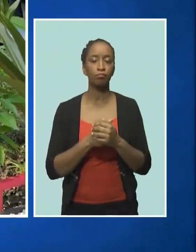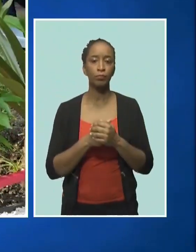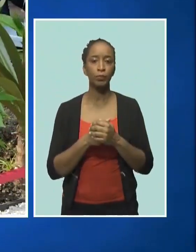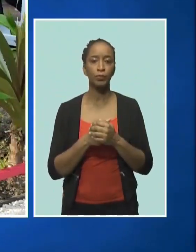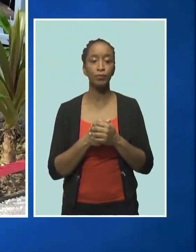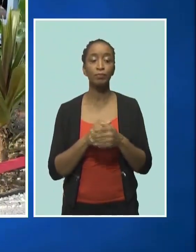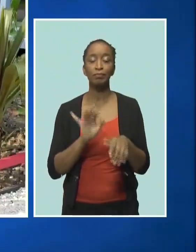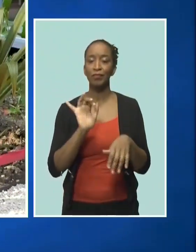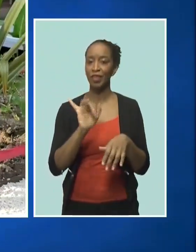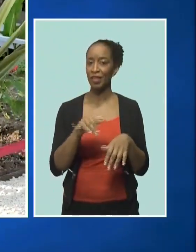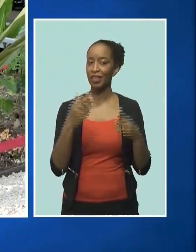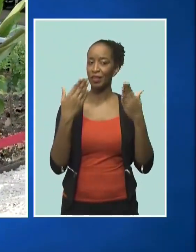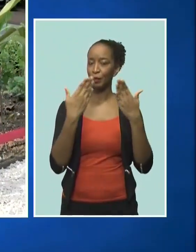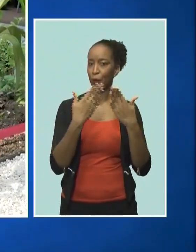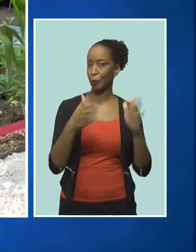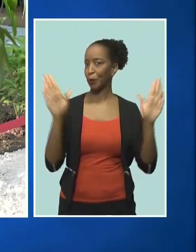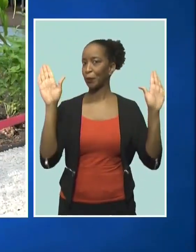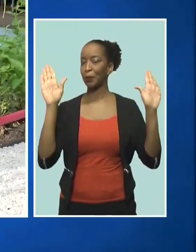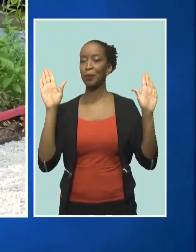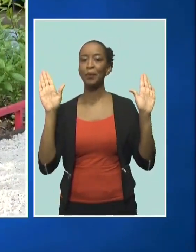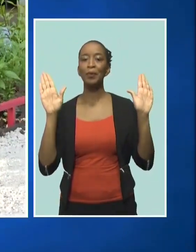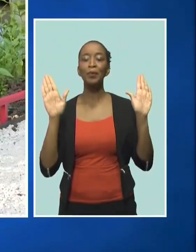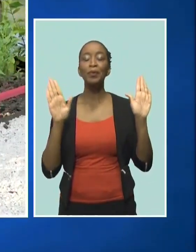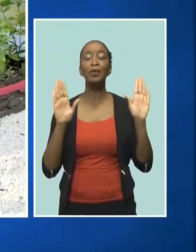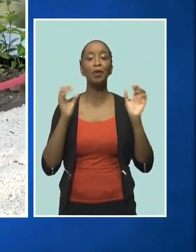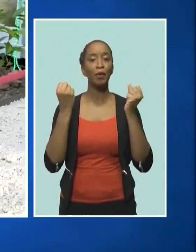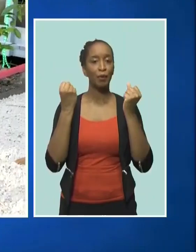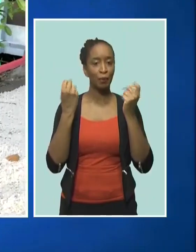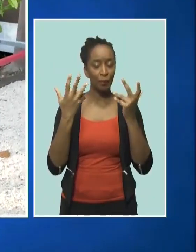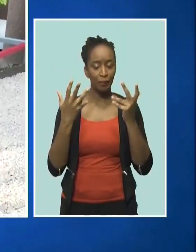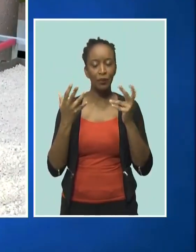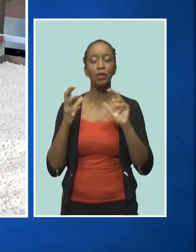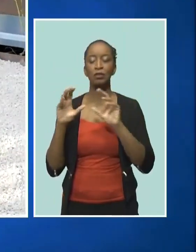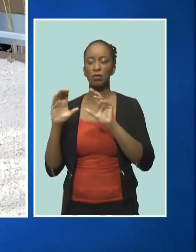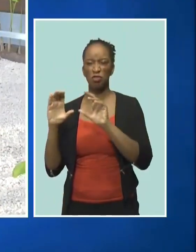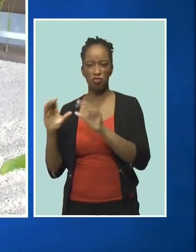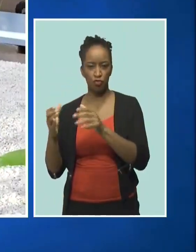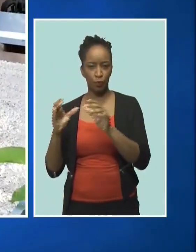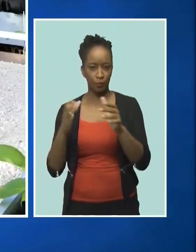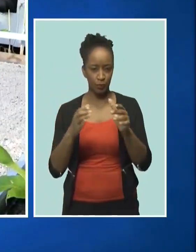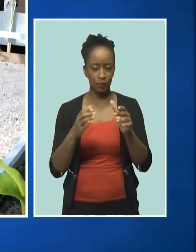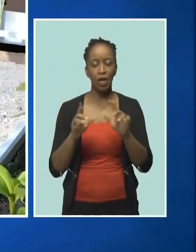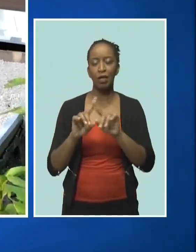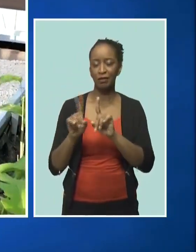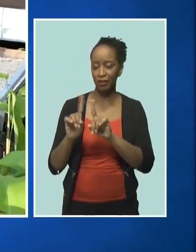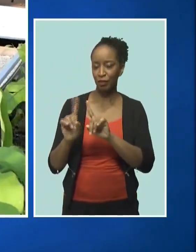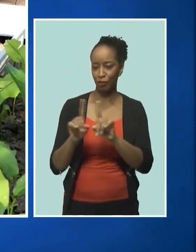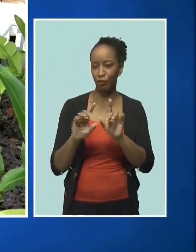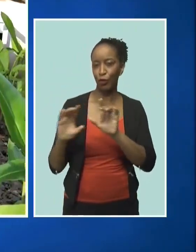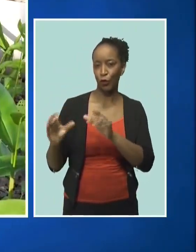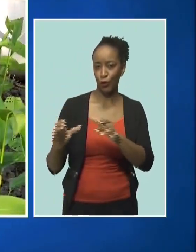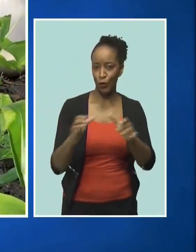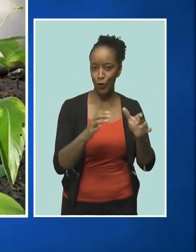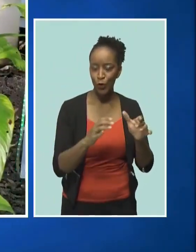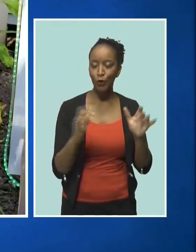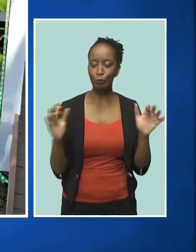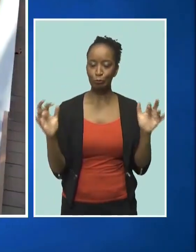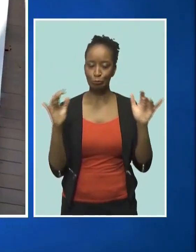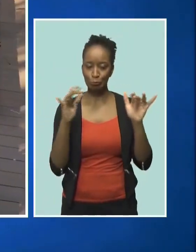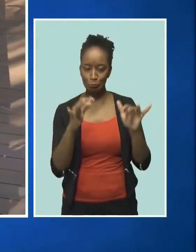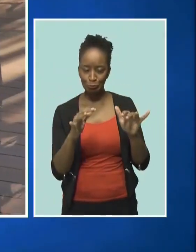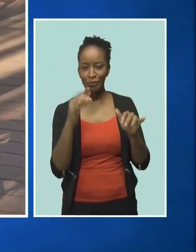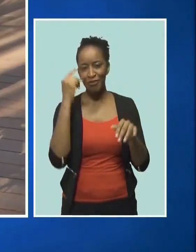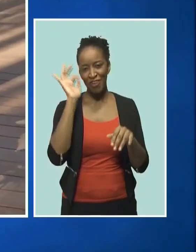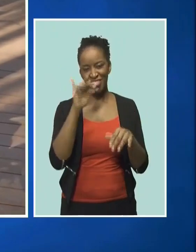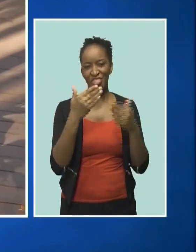much fanfare, with several members of various organizations in attendance. A mural was also created in the area by students of the Irving